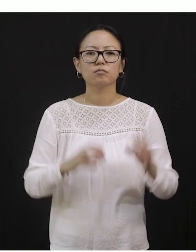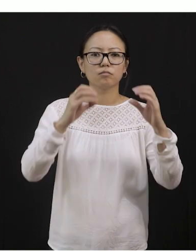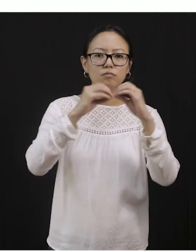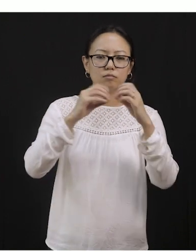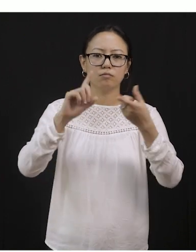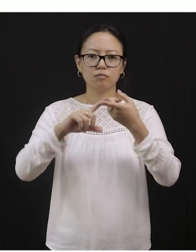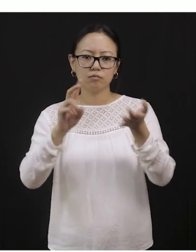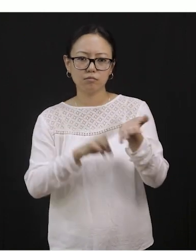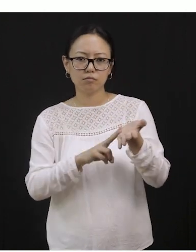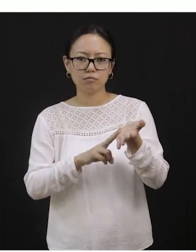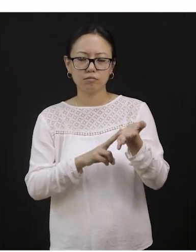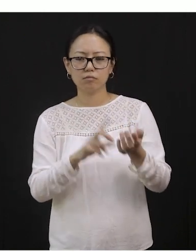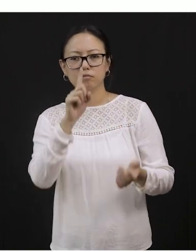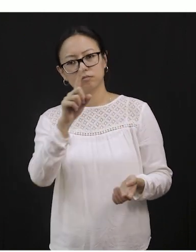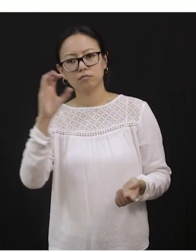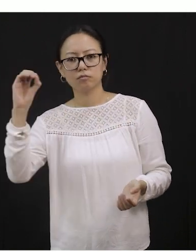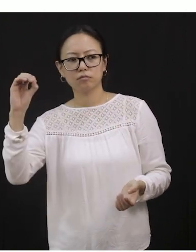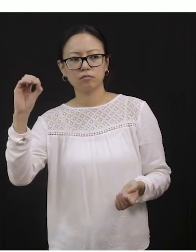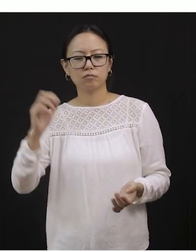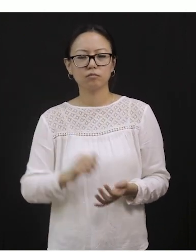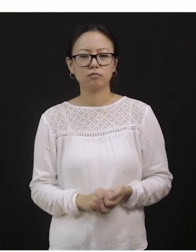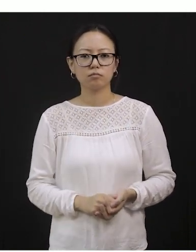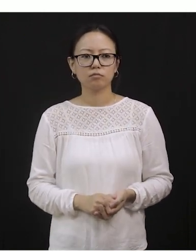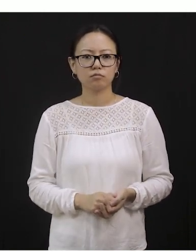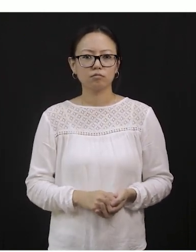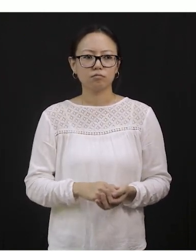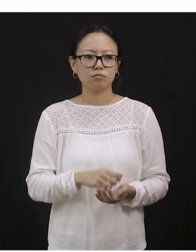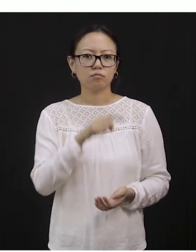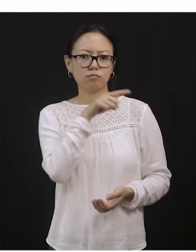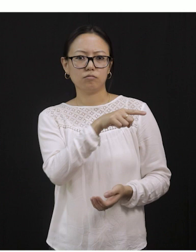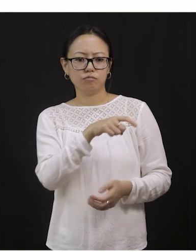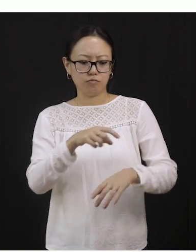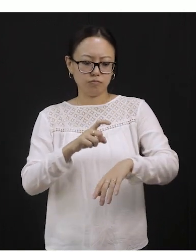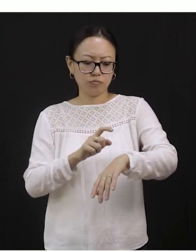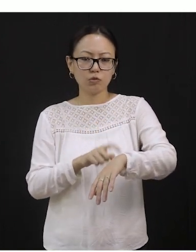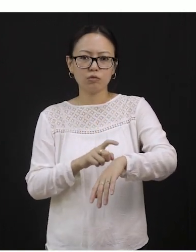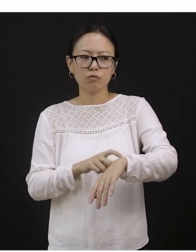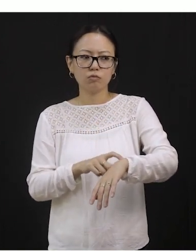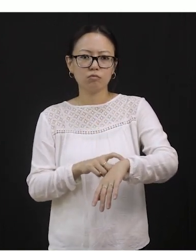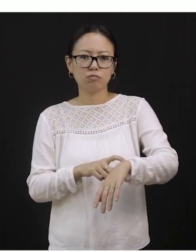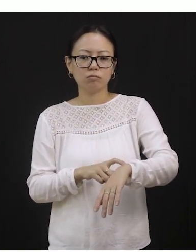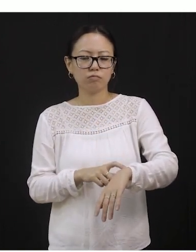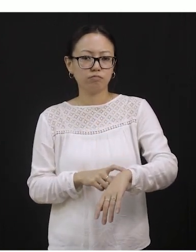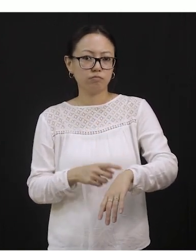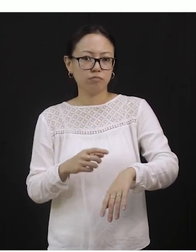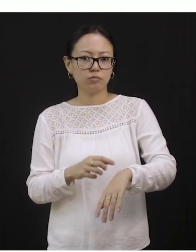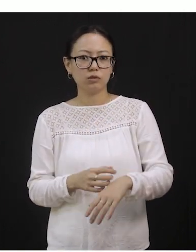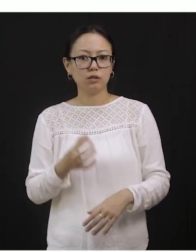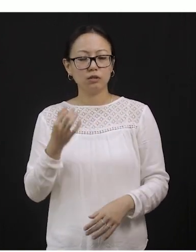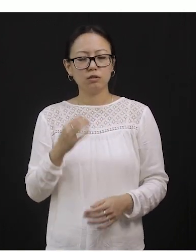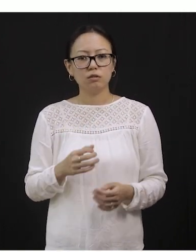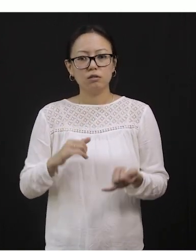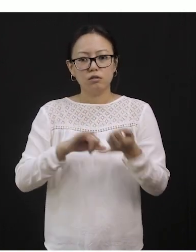Penta. Penta. Okay, so Penta has an incredible watch. Okay, this is how the watch looks, and